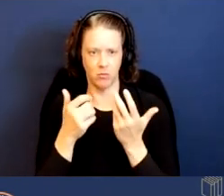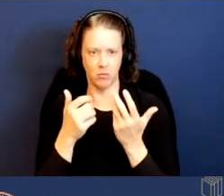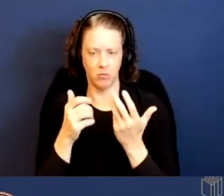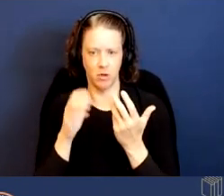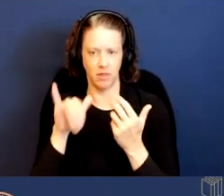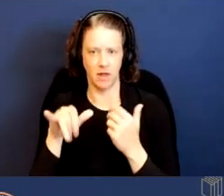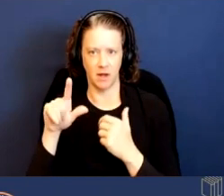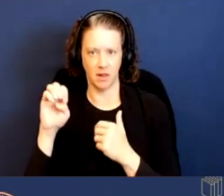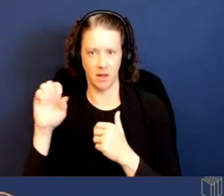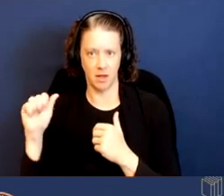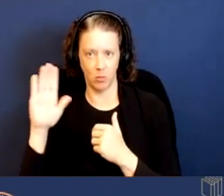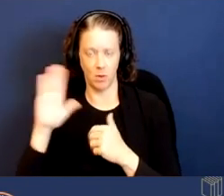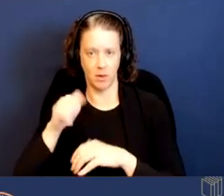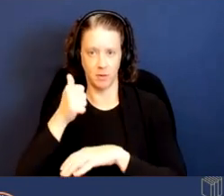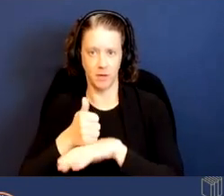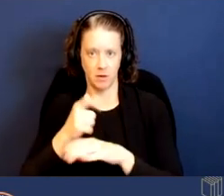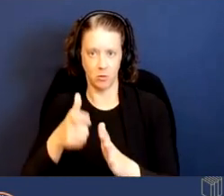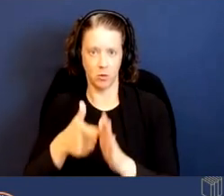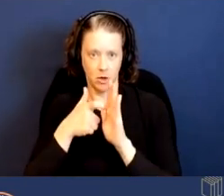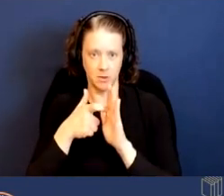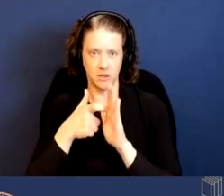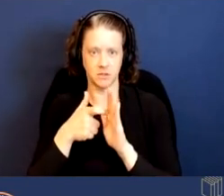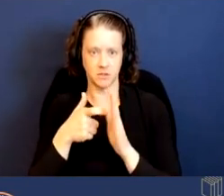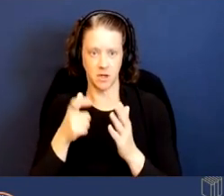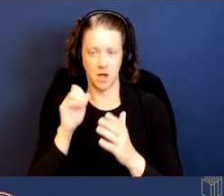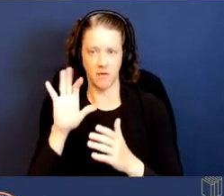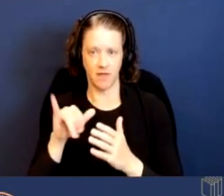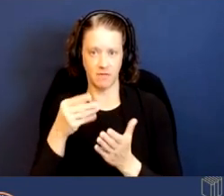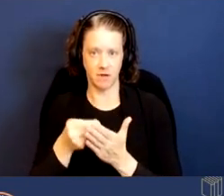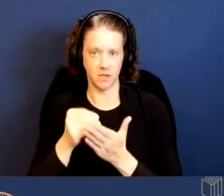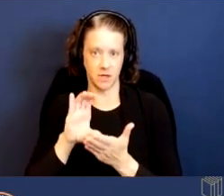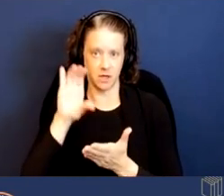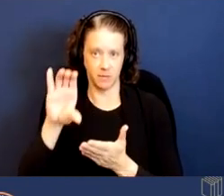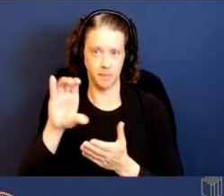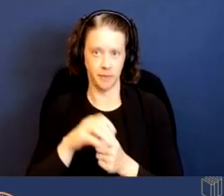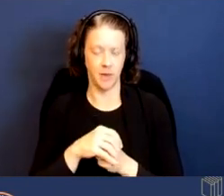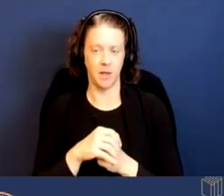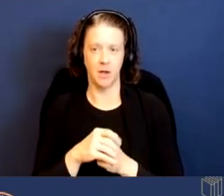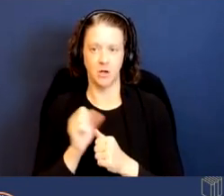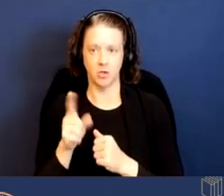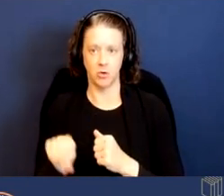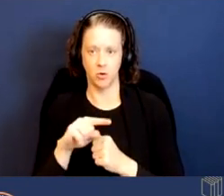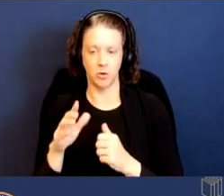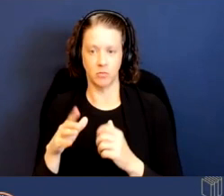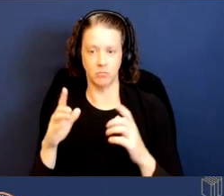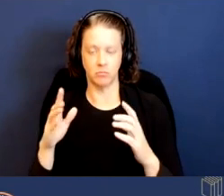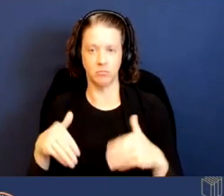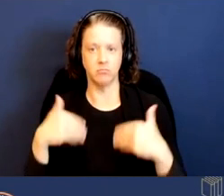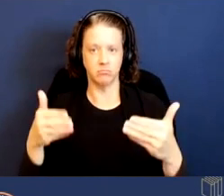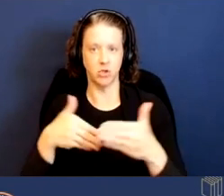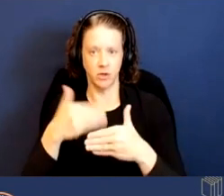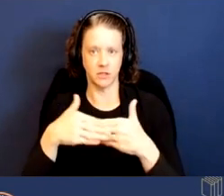the LEAs will be implementing the requirements of this funding. And so you can actually head to the next